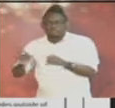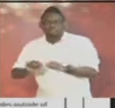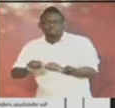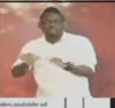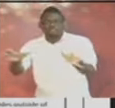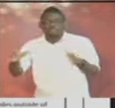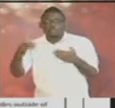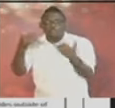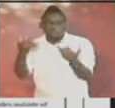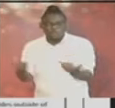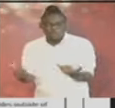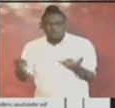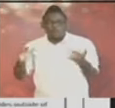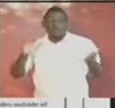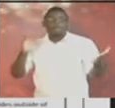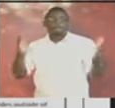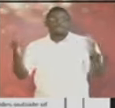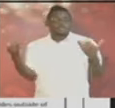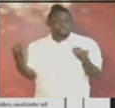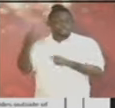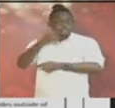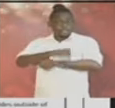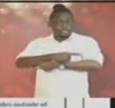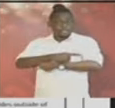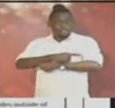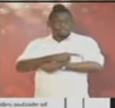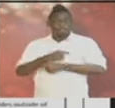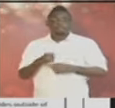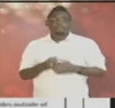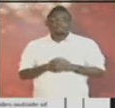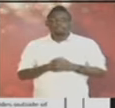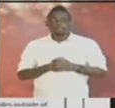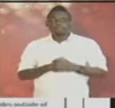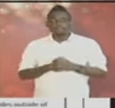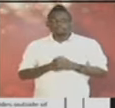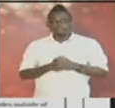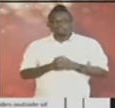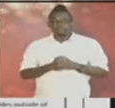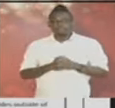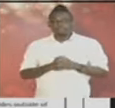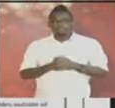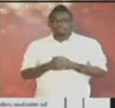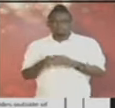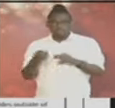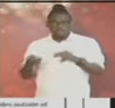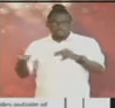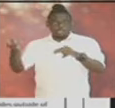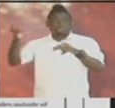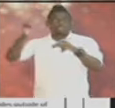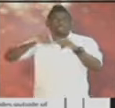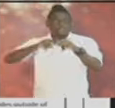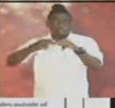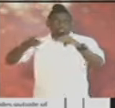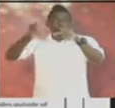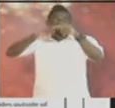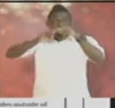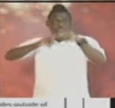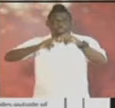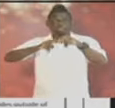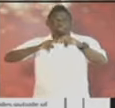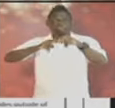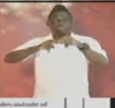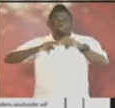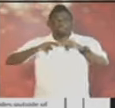adding the data which we would have had access to between this particular period, we have an increase of index cases to 21, an increase in the